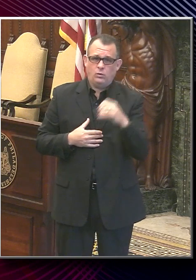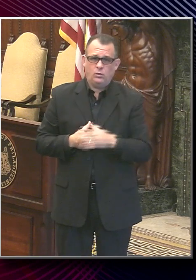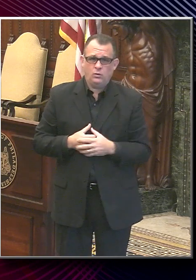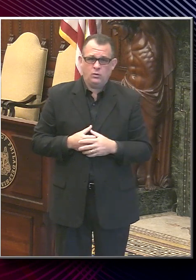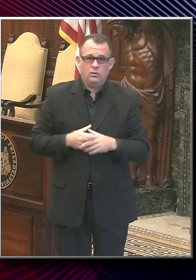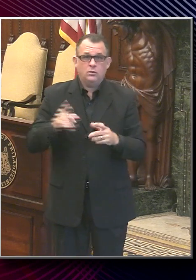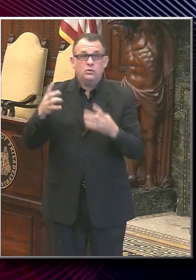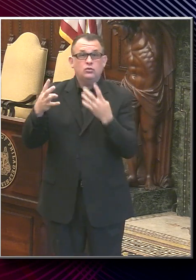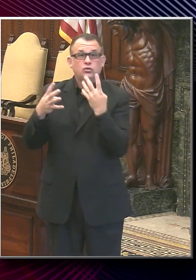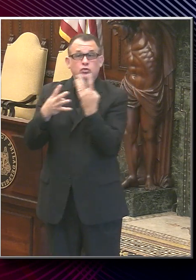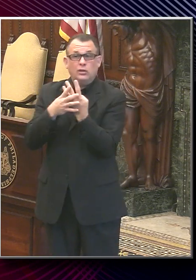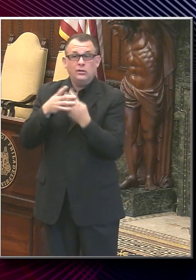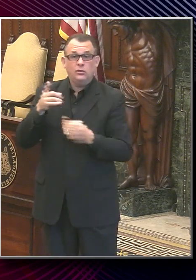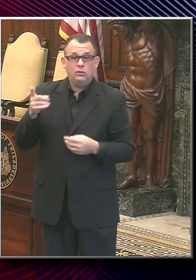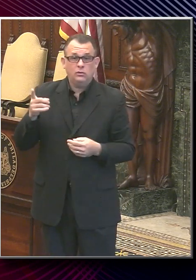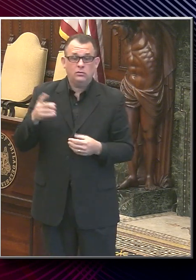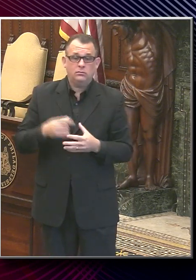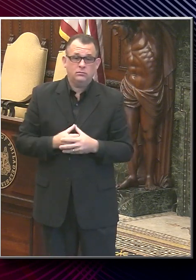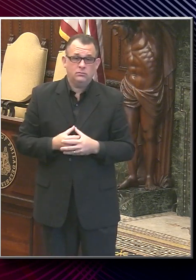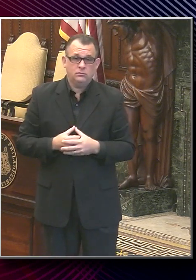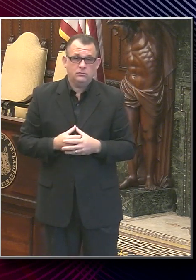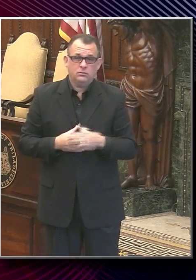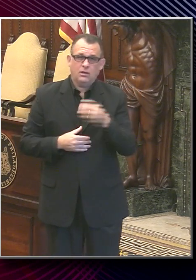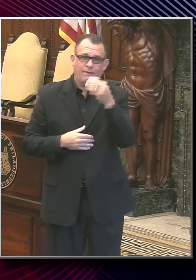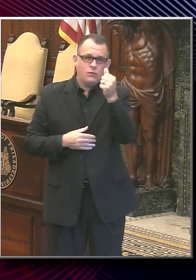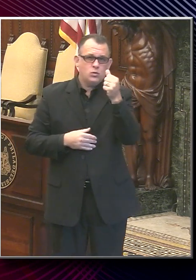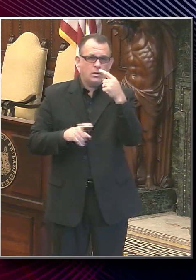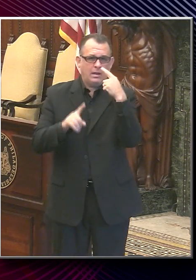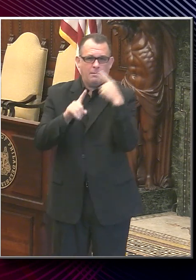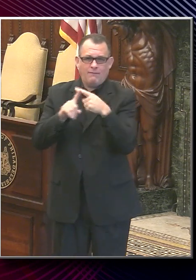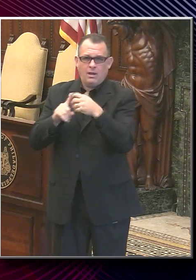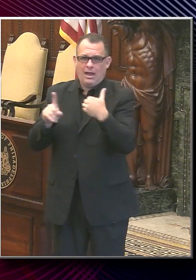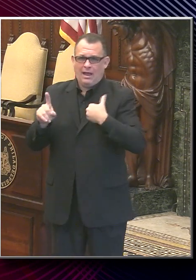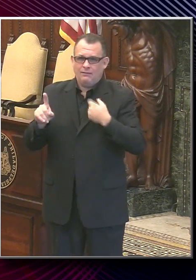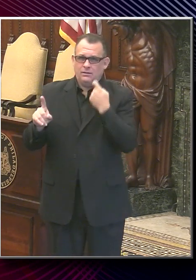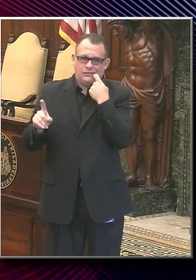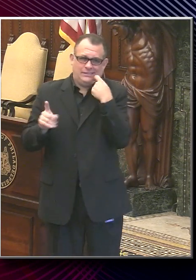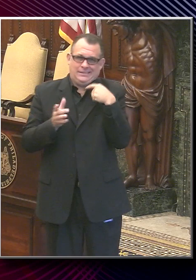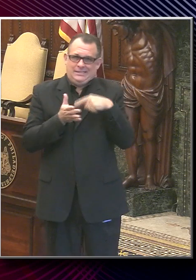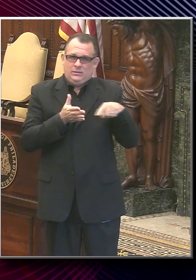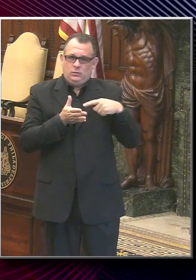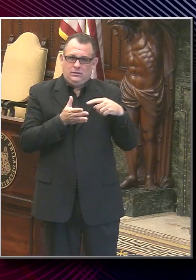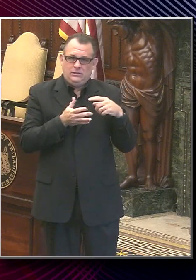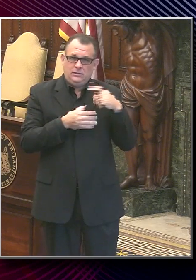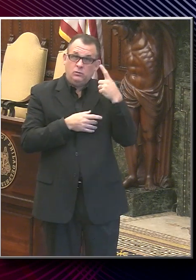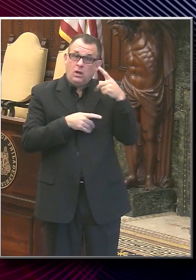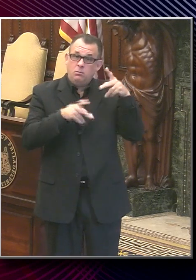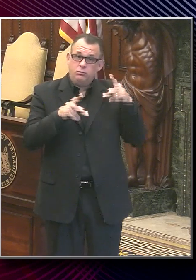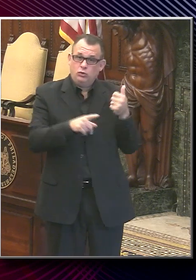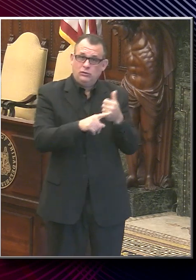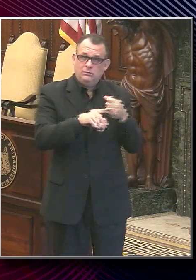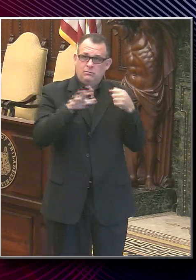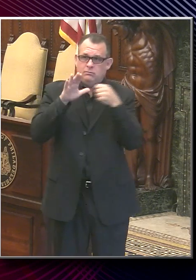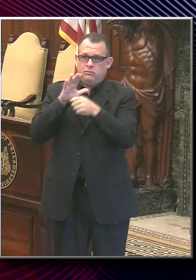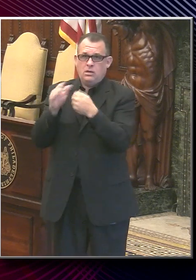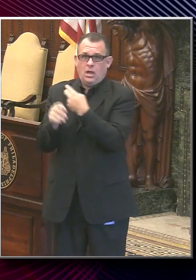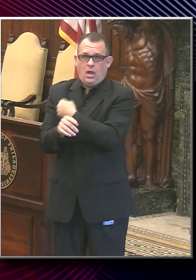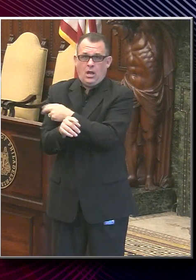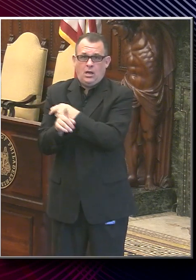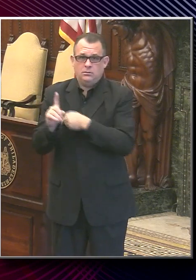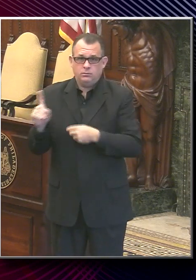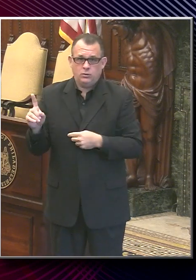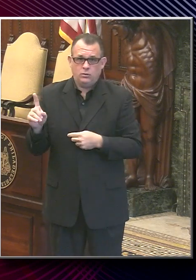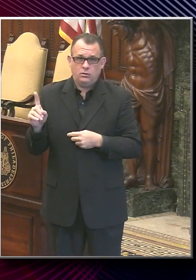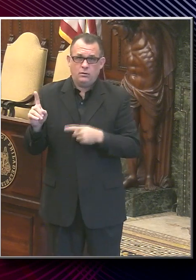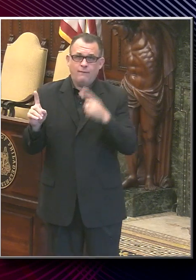jail, a few positives that came up in the past week or so. We had 1 inmate who went to the hospital for a different reason, not